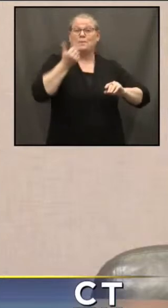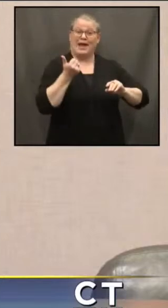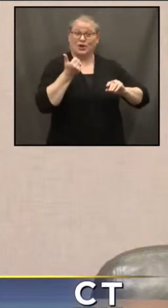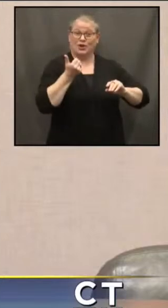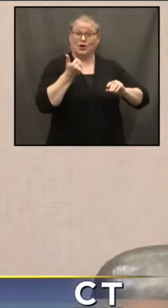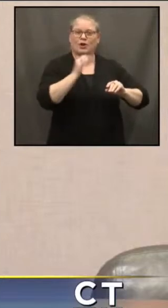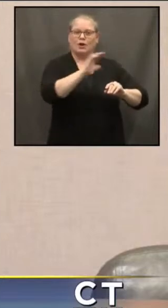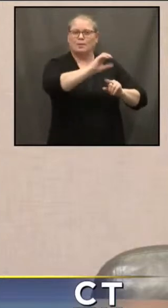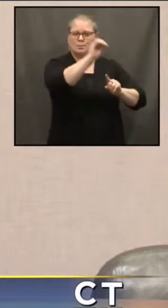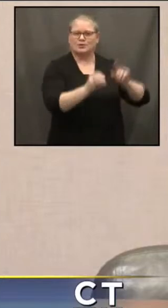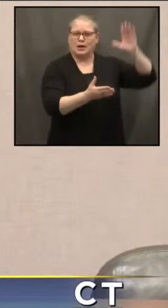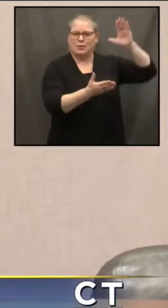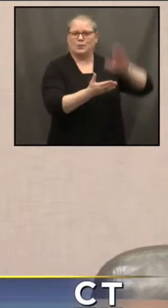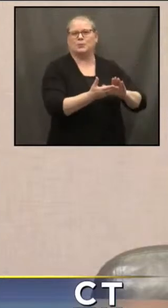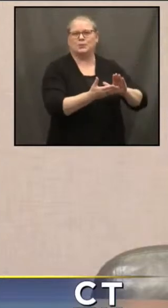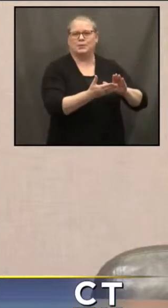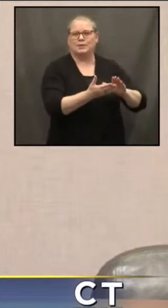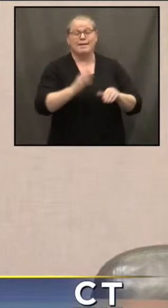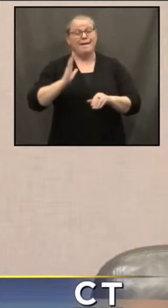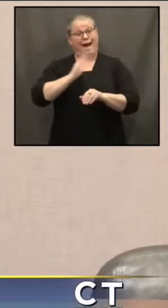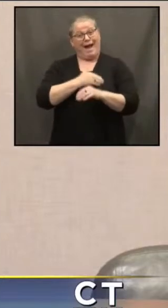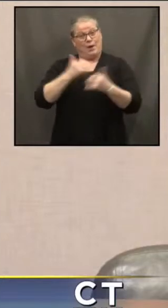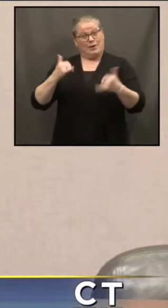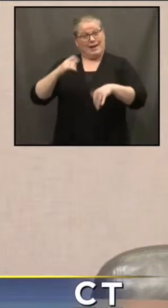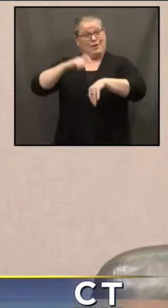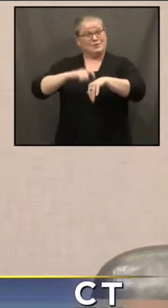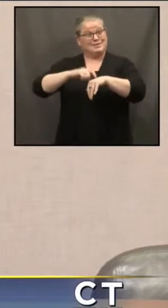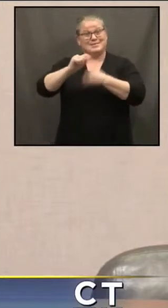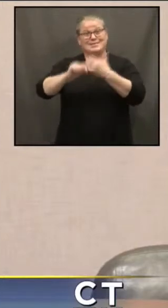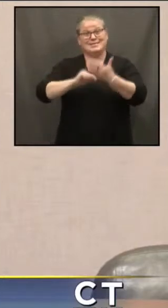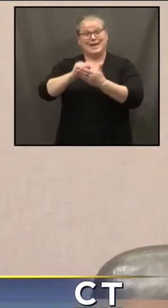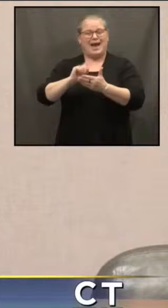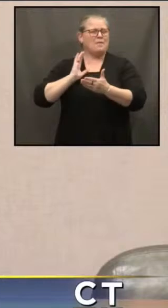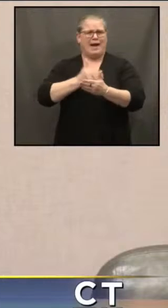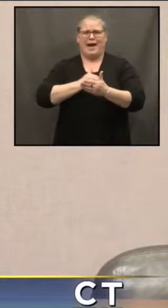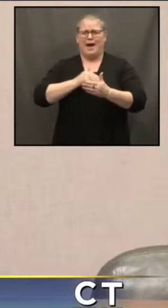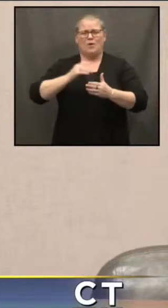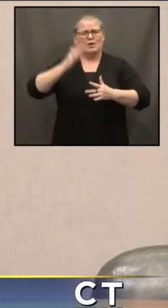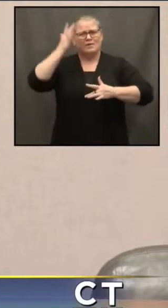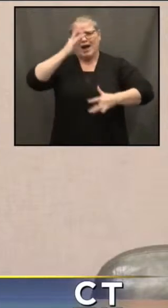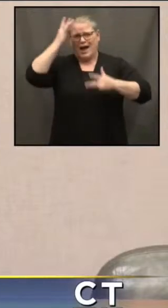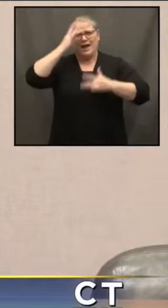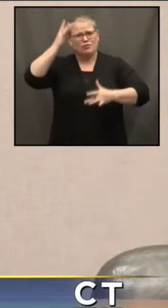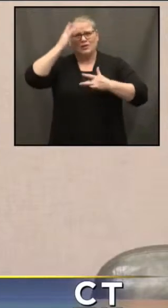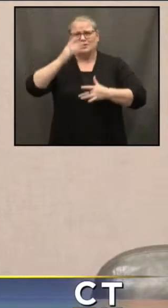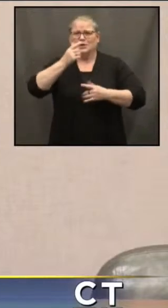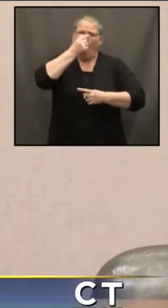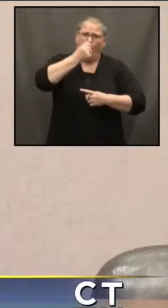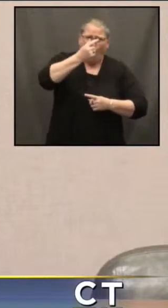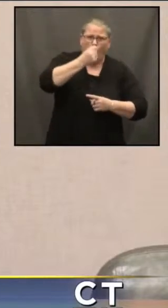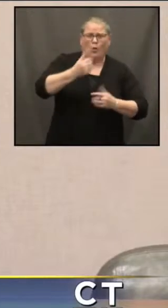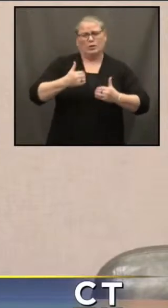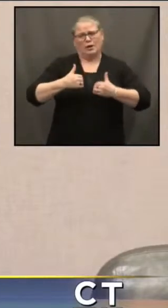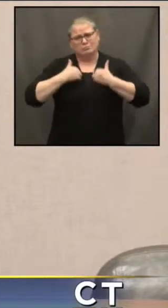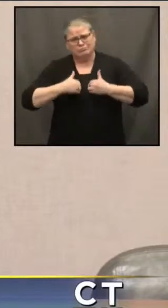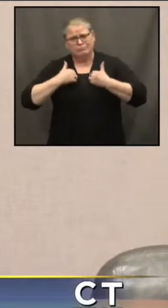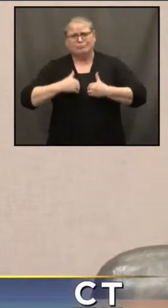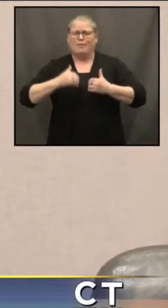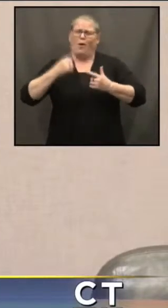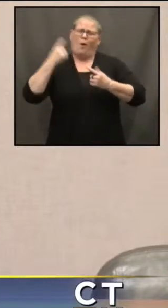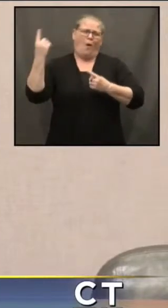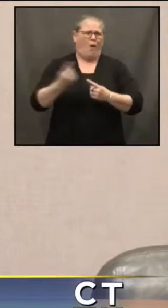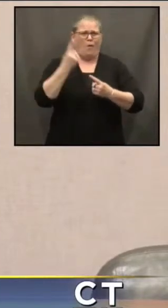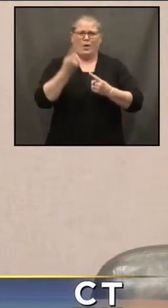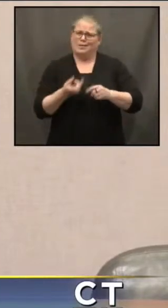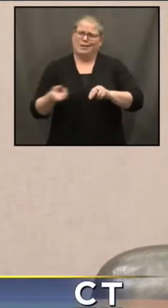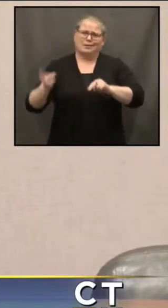this is when our respiratory viruses always circulate more. And we can see certainly certain events